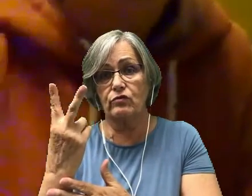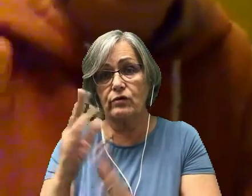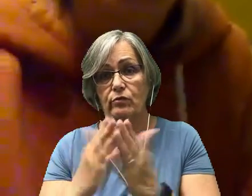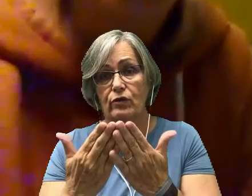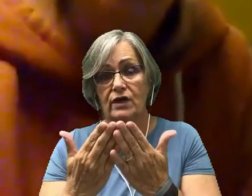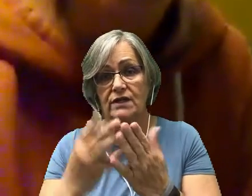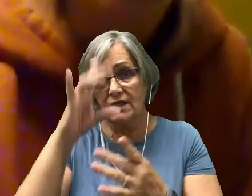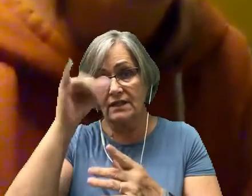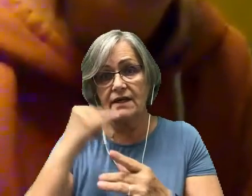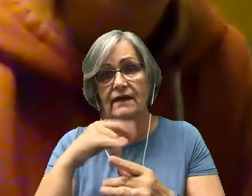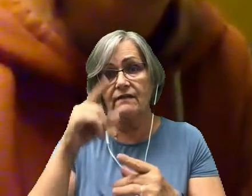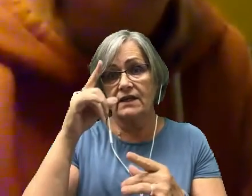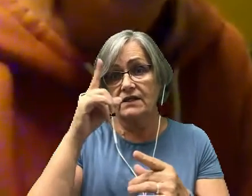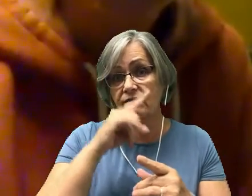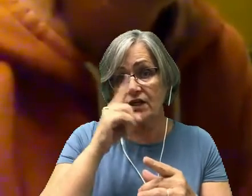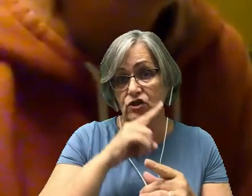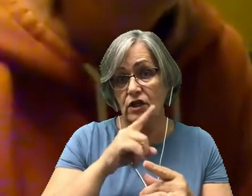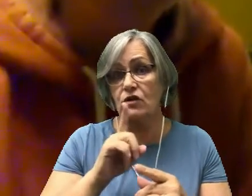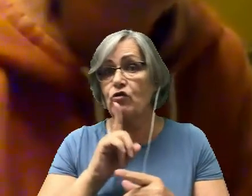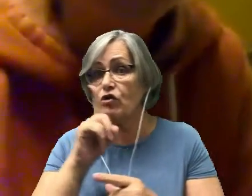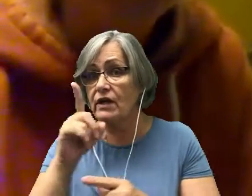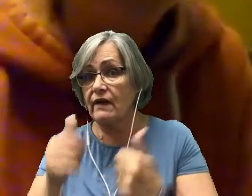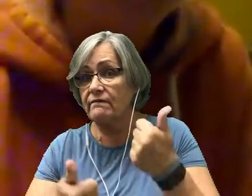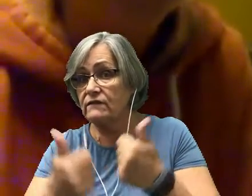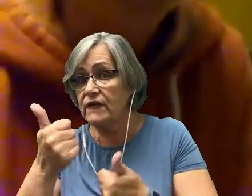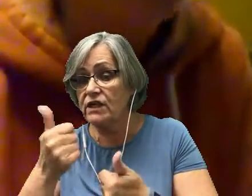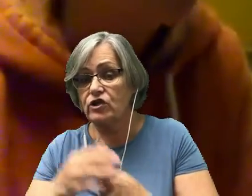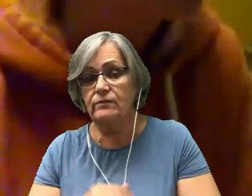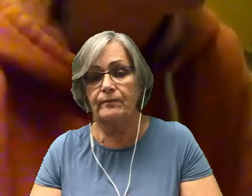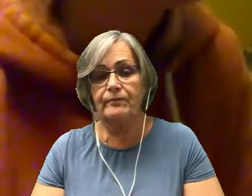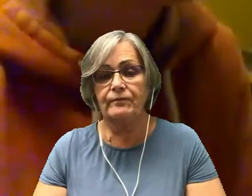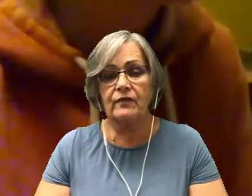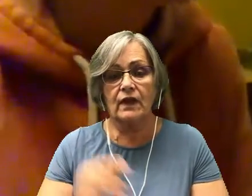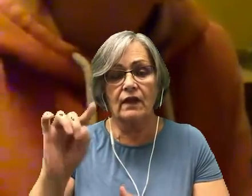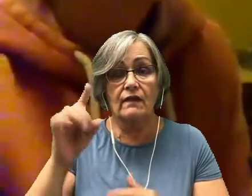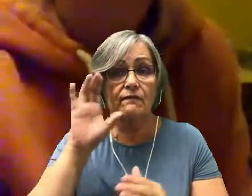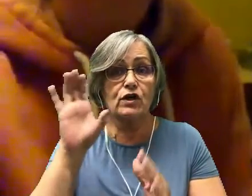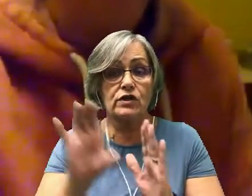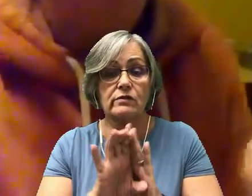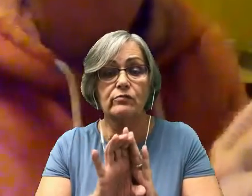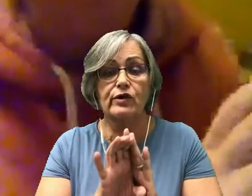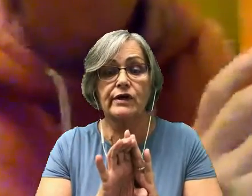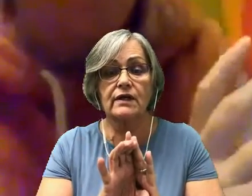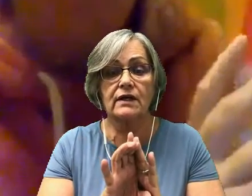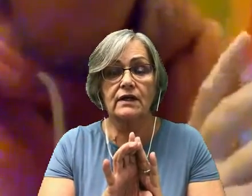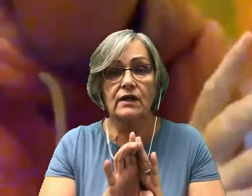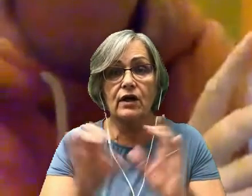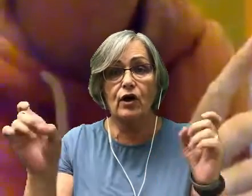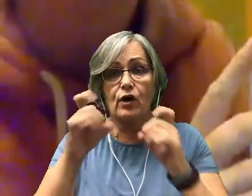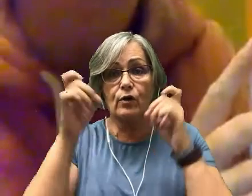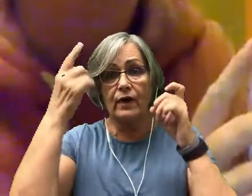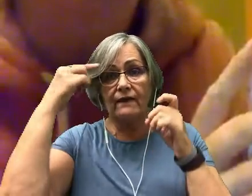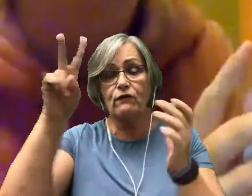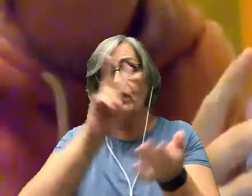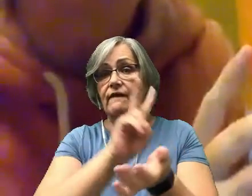going to decide if it is fiction or nonfiction. So our first book that we're